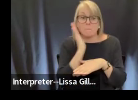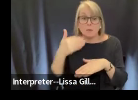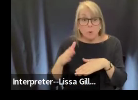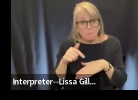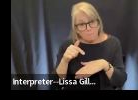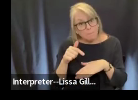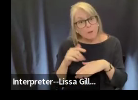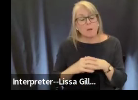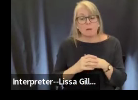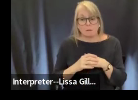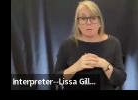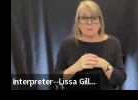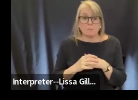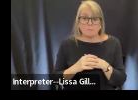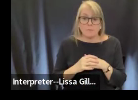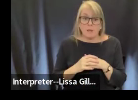even a vehicle is parked.